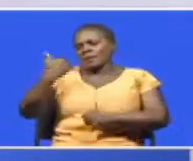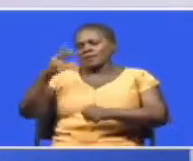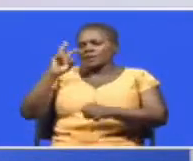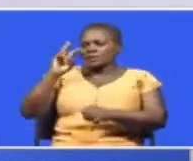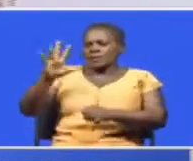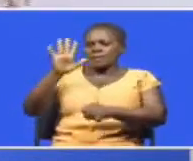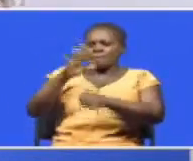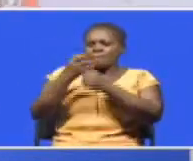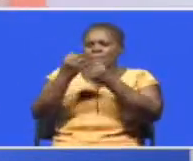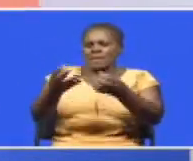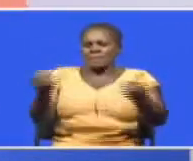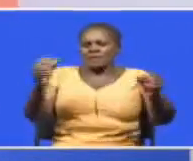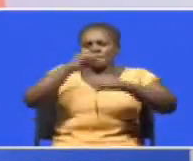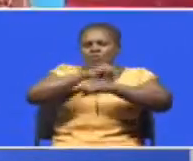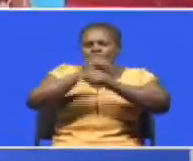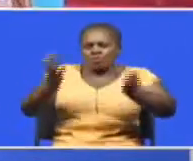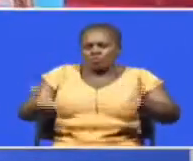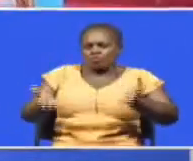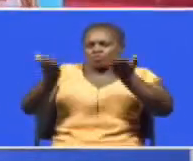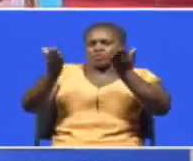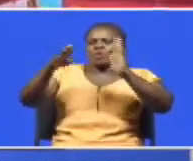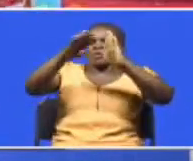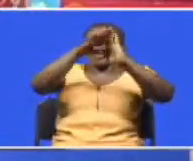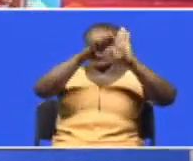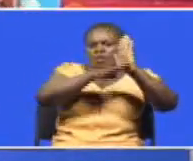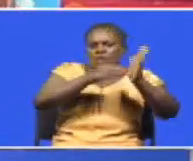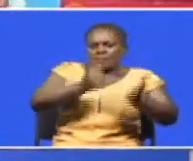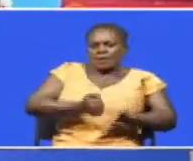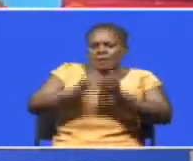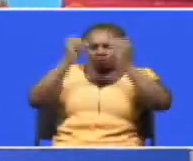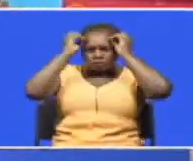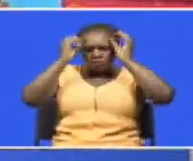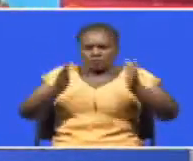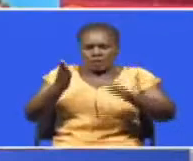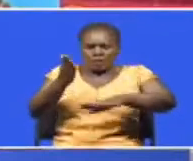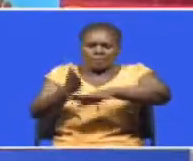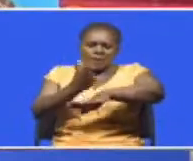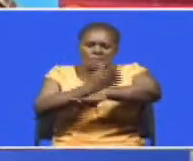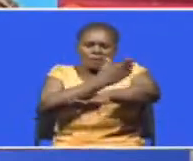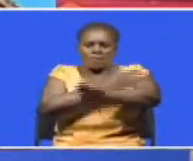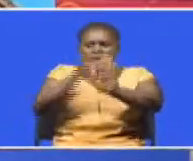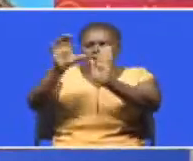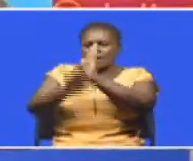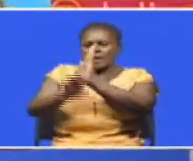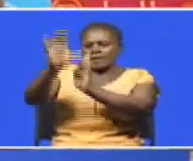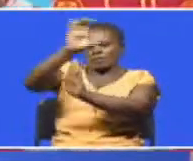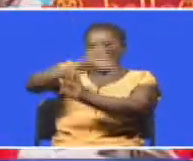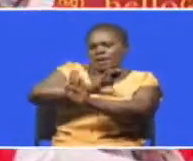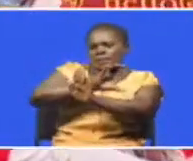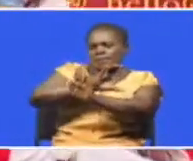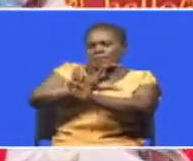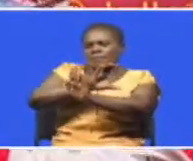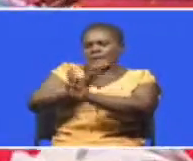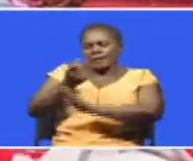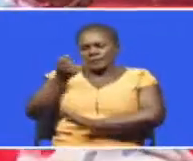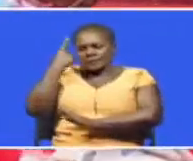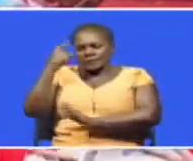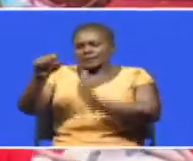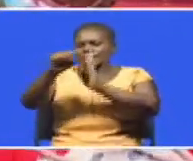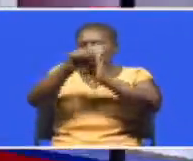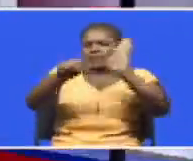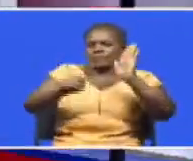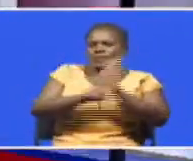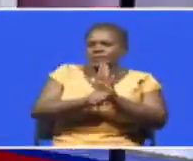seen many schools improving. It's a program which helps students to improve in their curriculum, in their comprehension and other subjects.